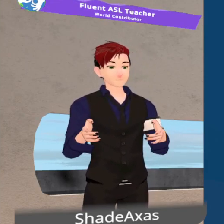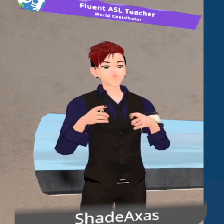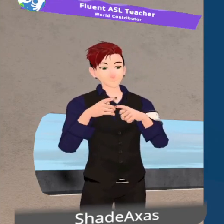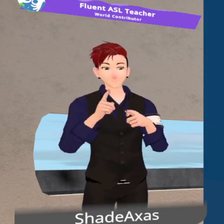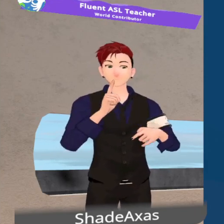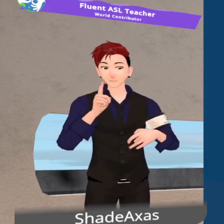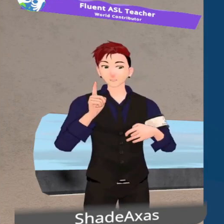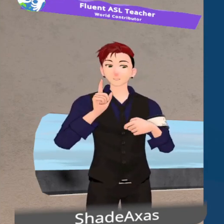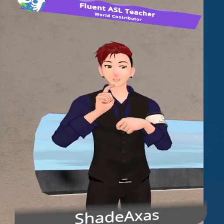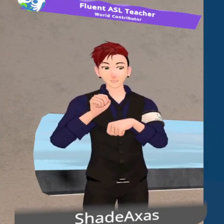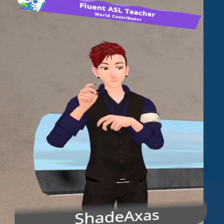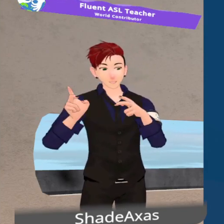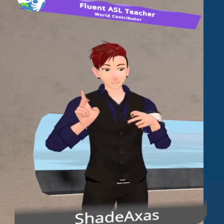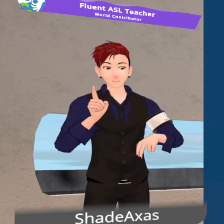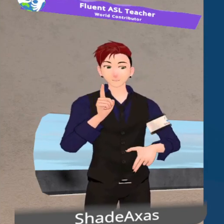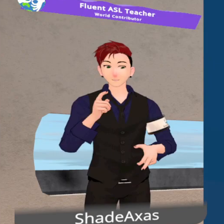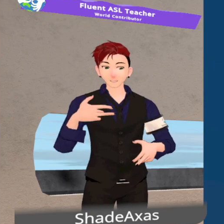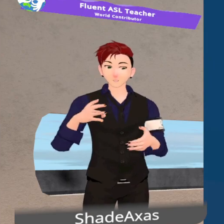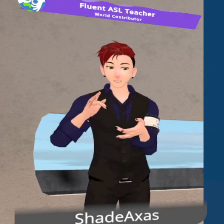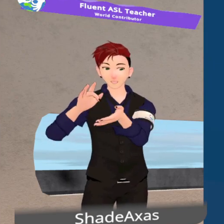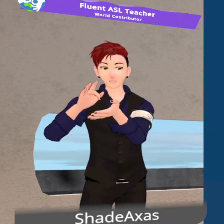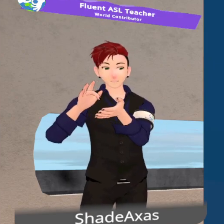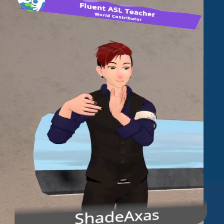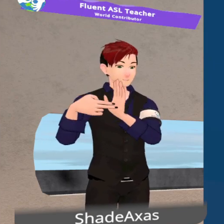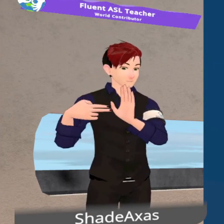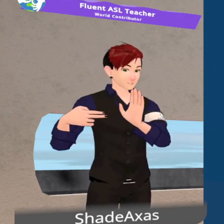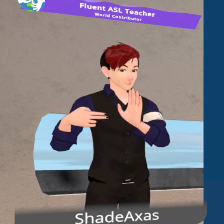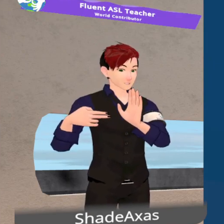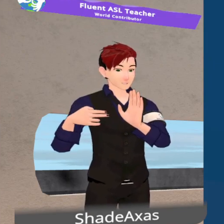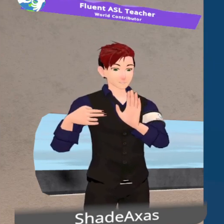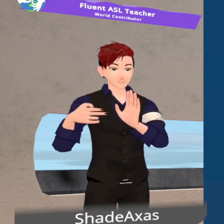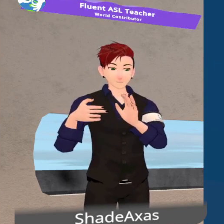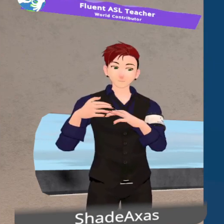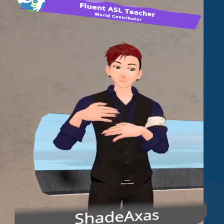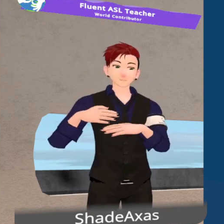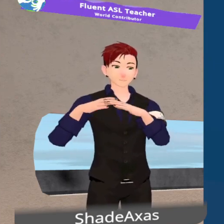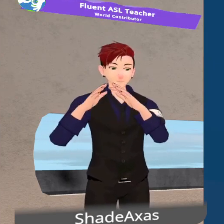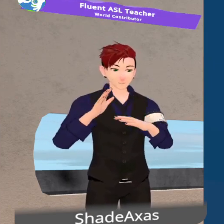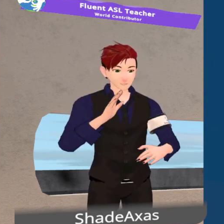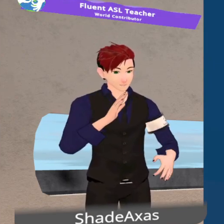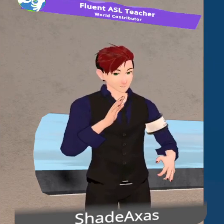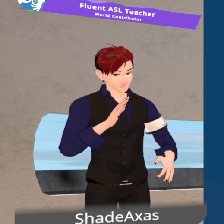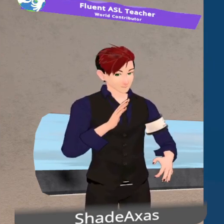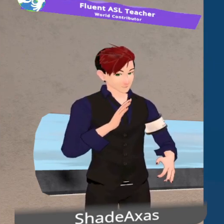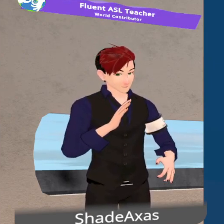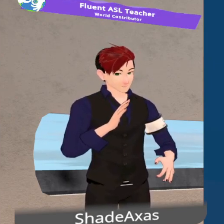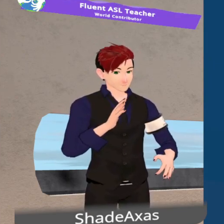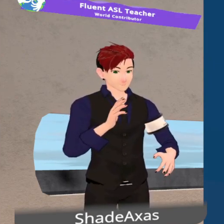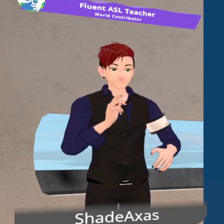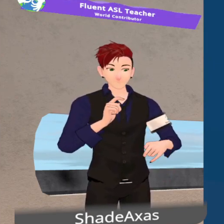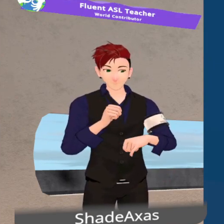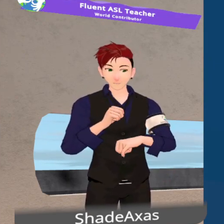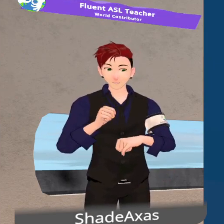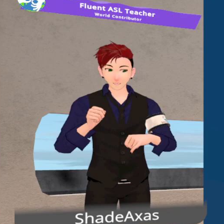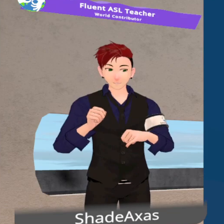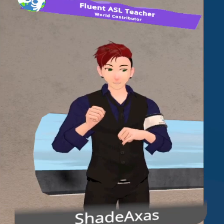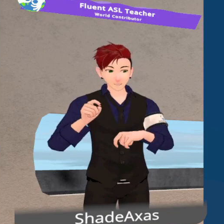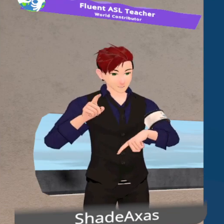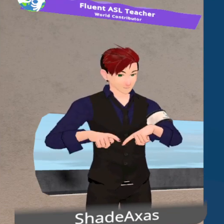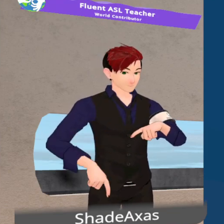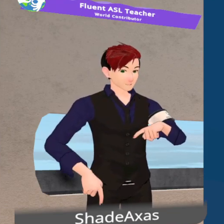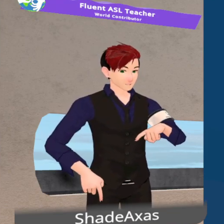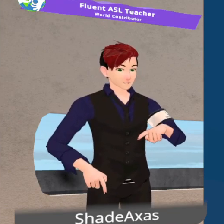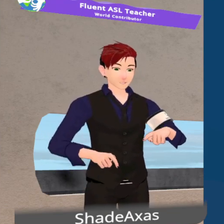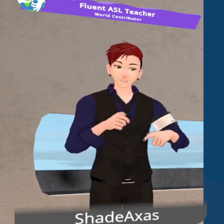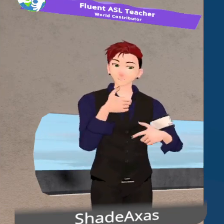fine. But there are actual people who have a medical condition that prevent them from speaking, that